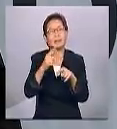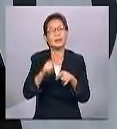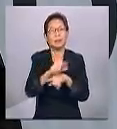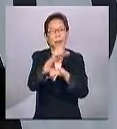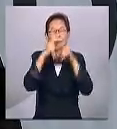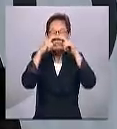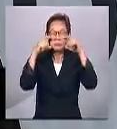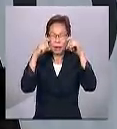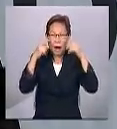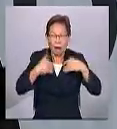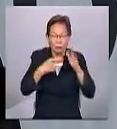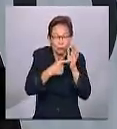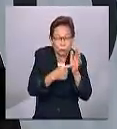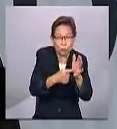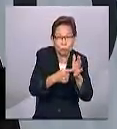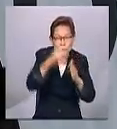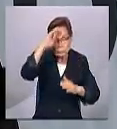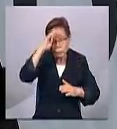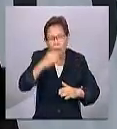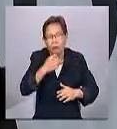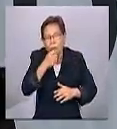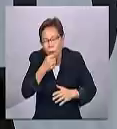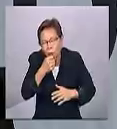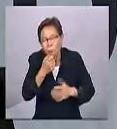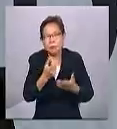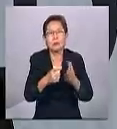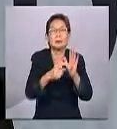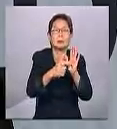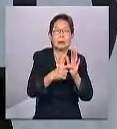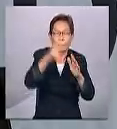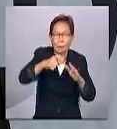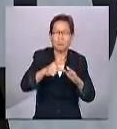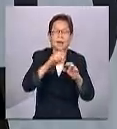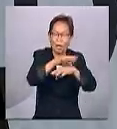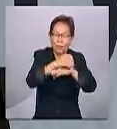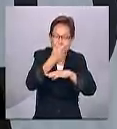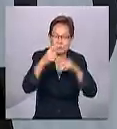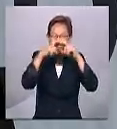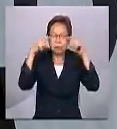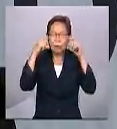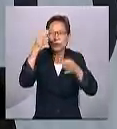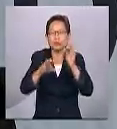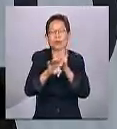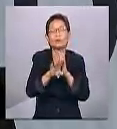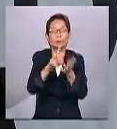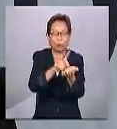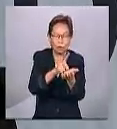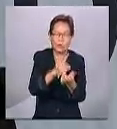if you have symptoms, then we advise you to put on the mask. And if you are frontliners, for example, you're seeing a patient or you're